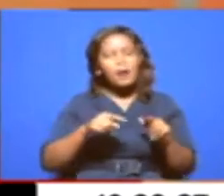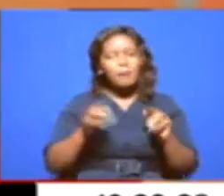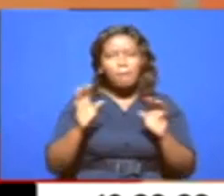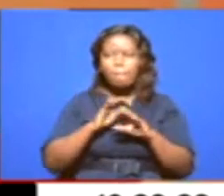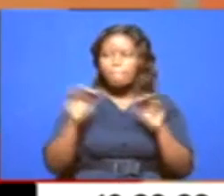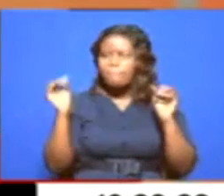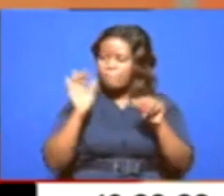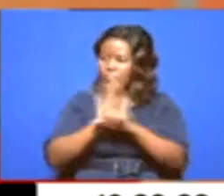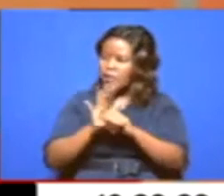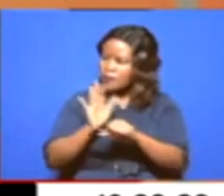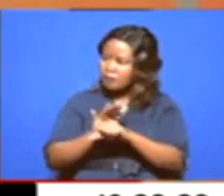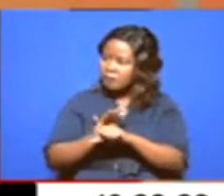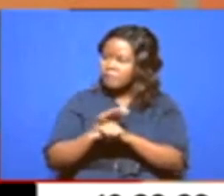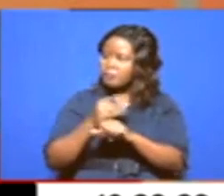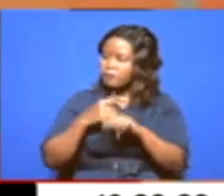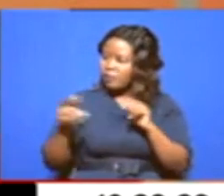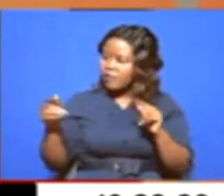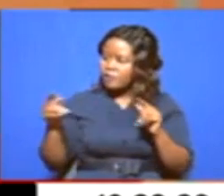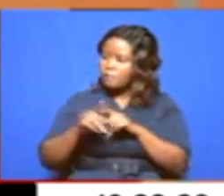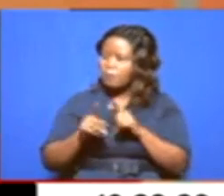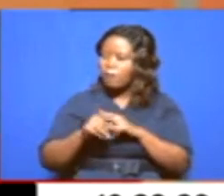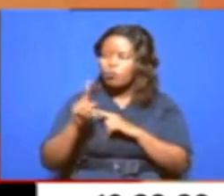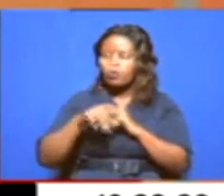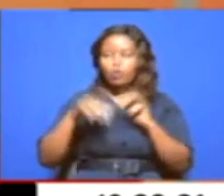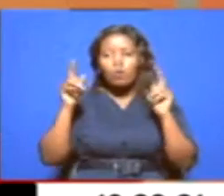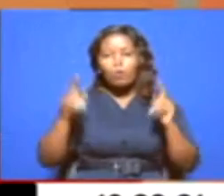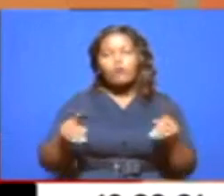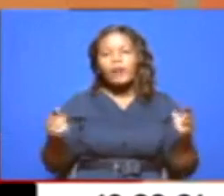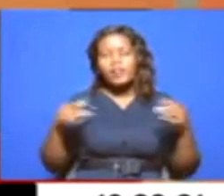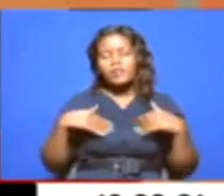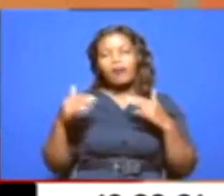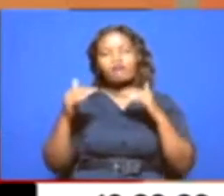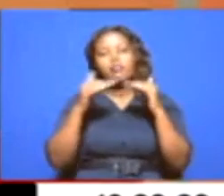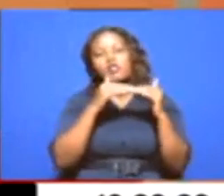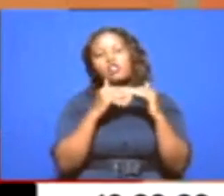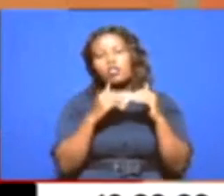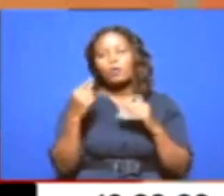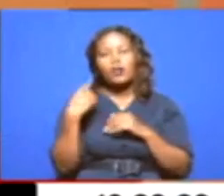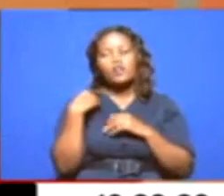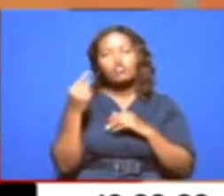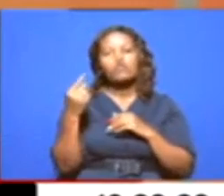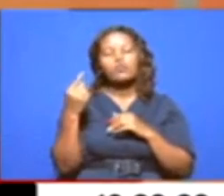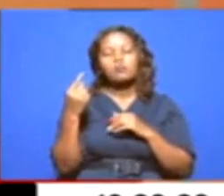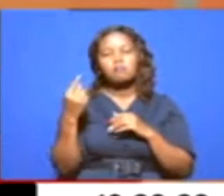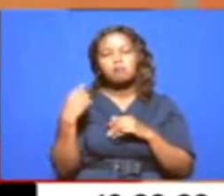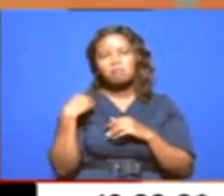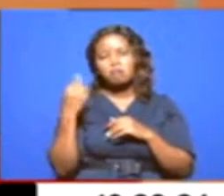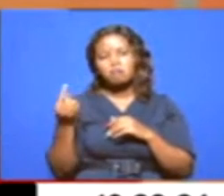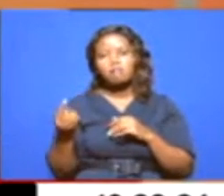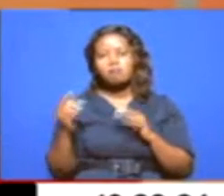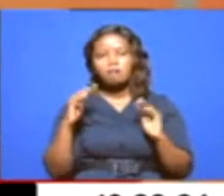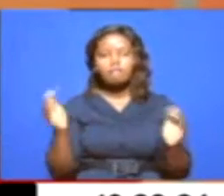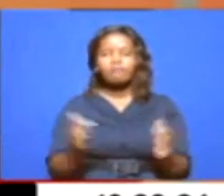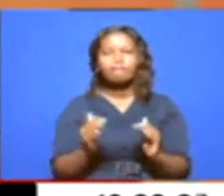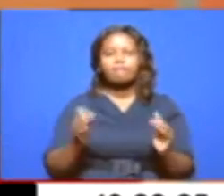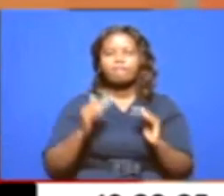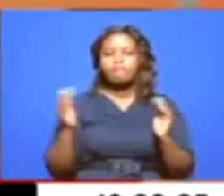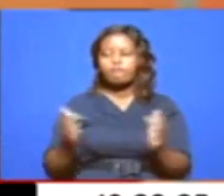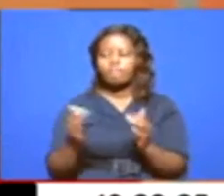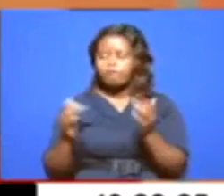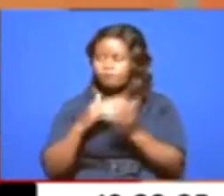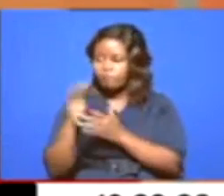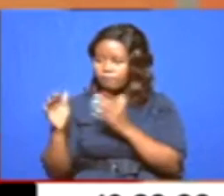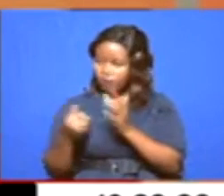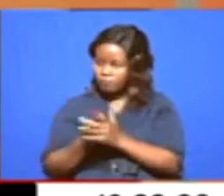athletes. But then we should also get equally huge numbers of spectators to encourage our athletes, because if we have the top athletes and we expect so much from them